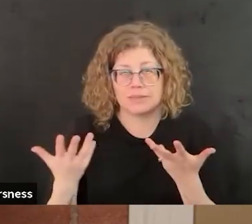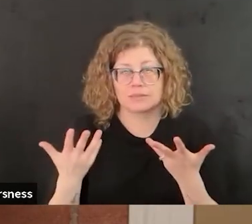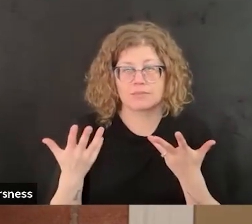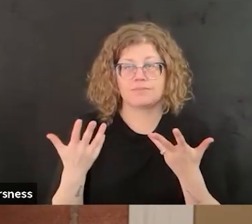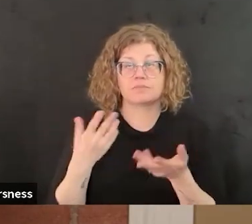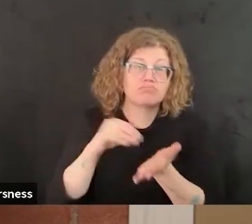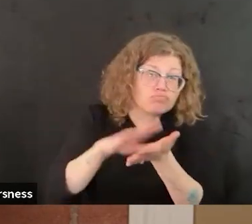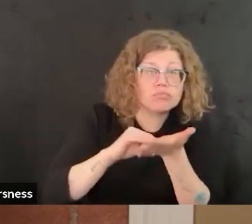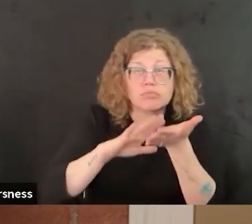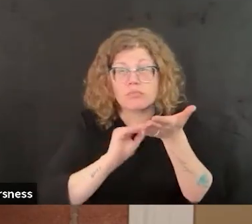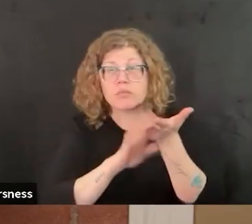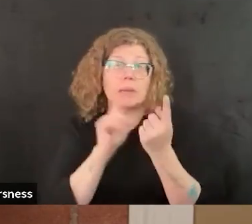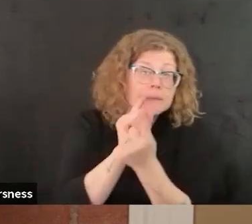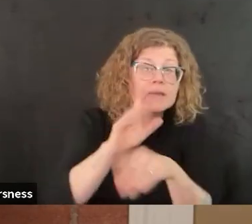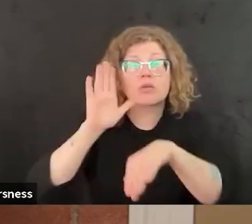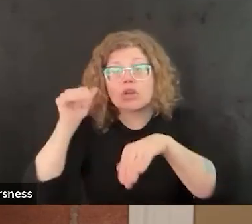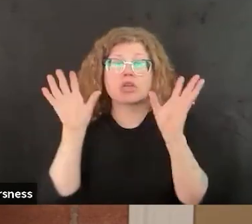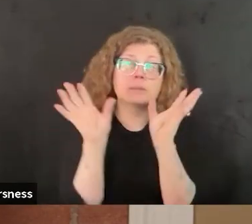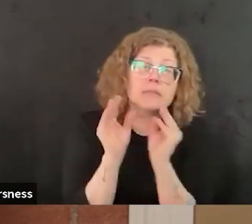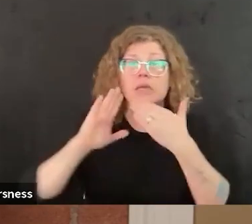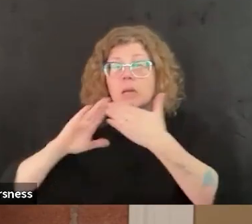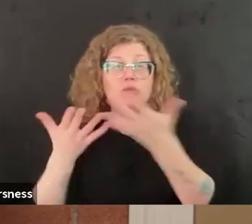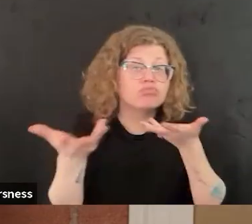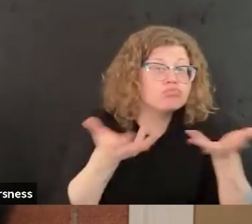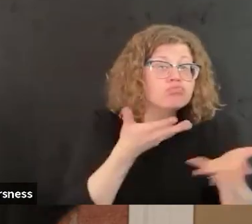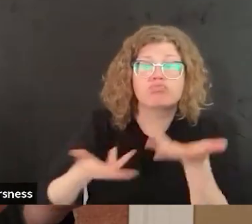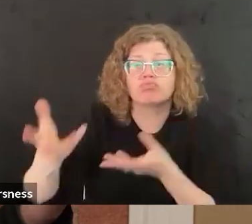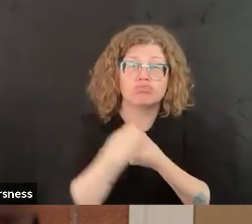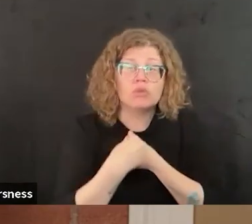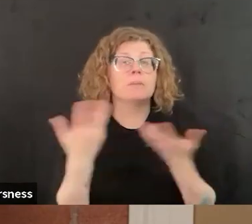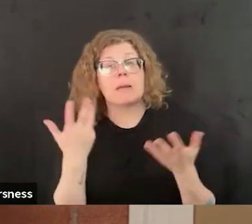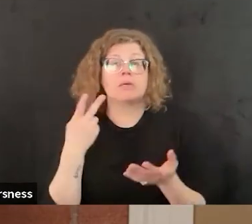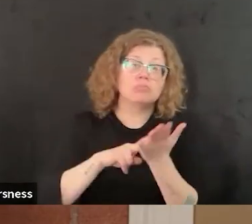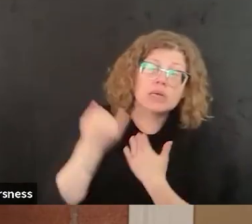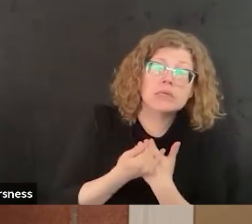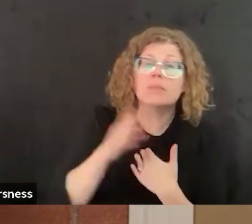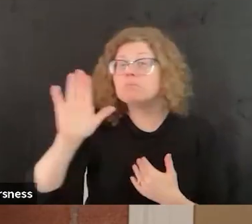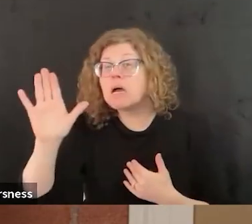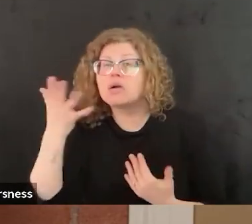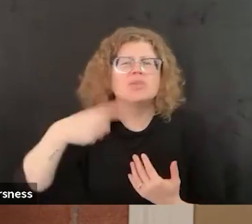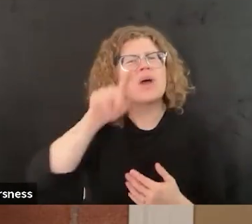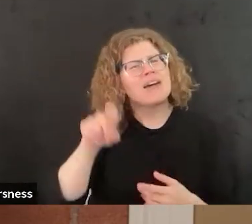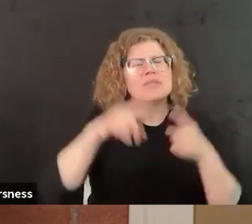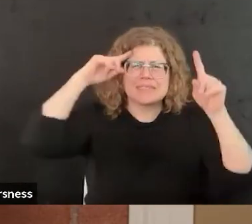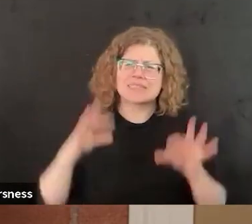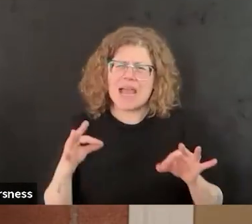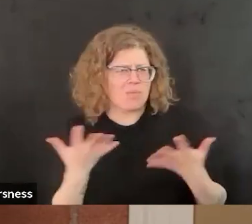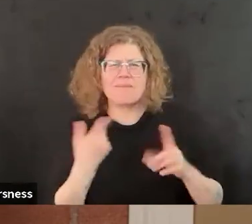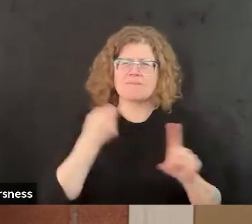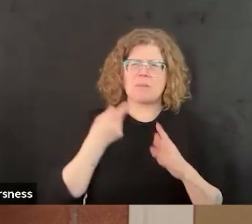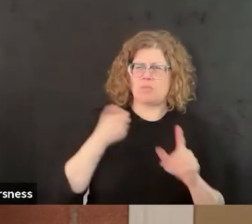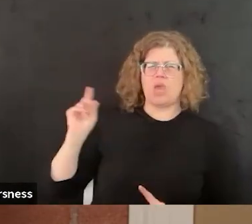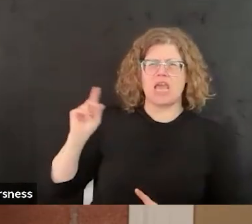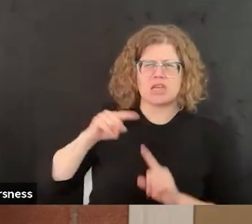like documentation or community engagement. Some of those items that could be from either the project side or the artist side, you need to determine where those funds